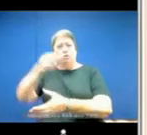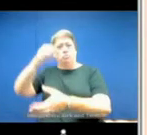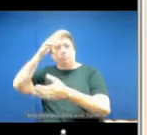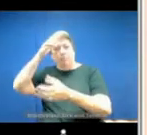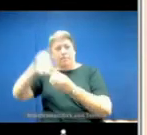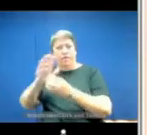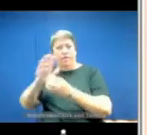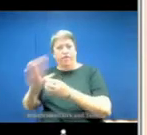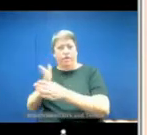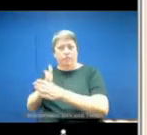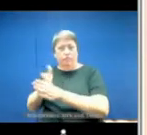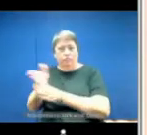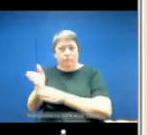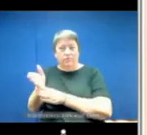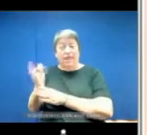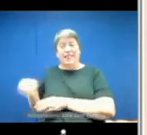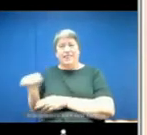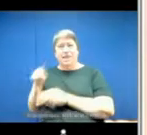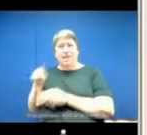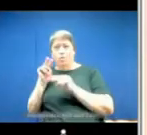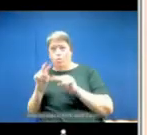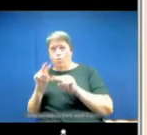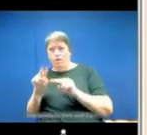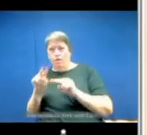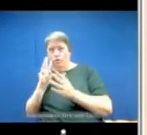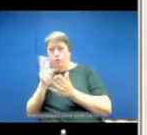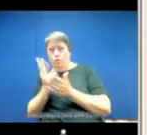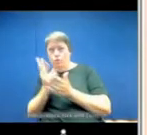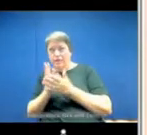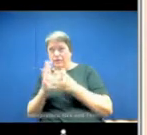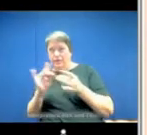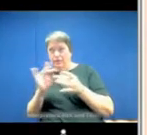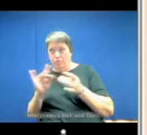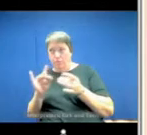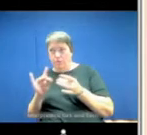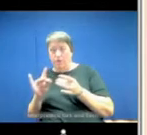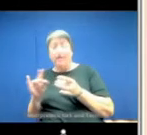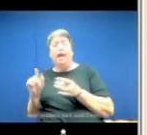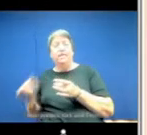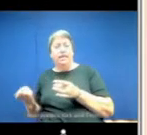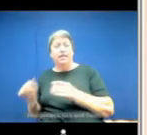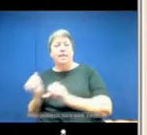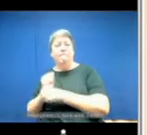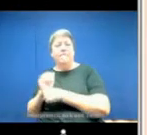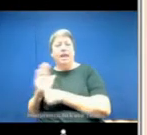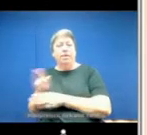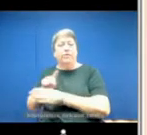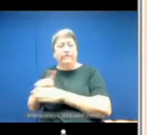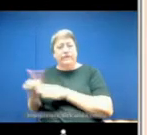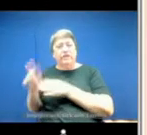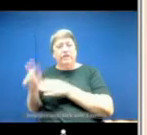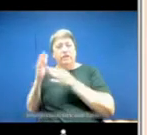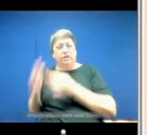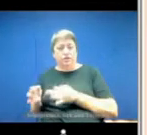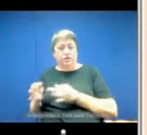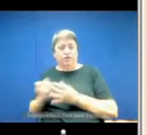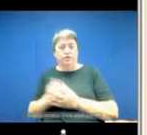their opinion by watching witness testimony. And a deposition consists of witness testimony.